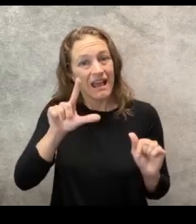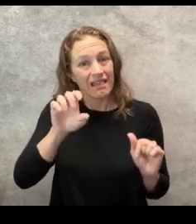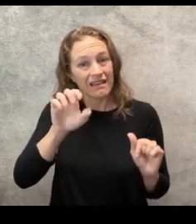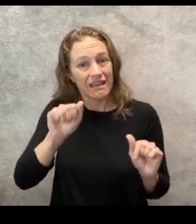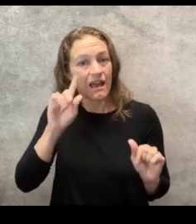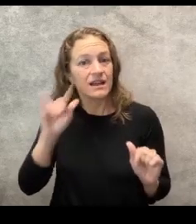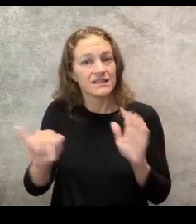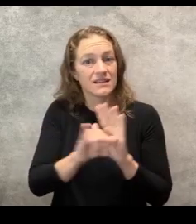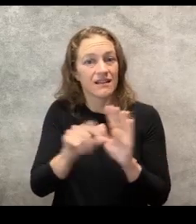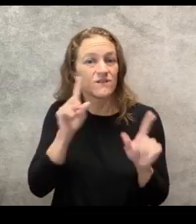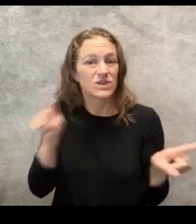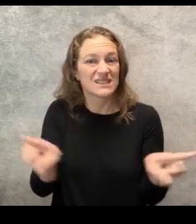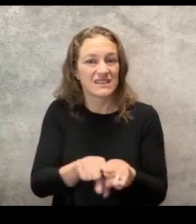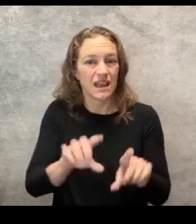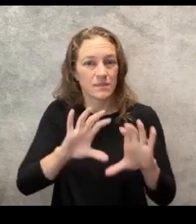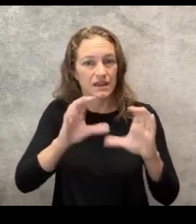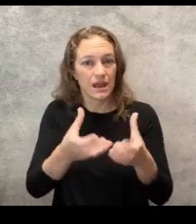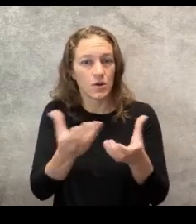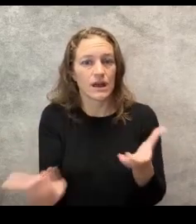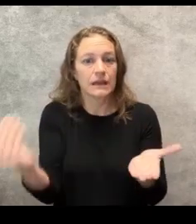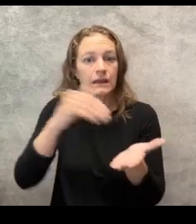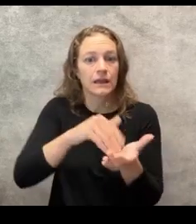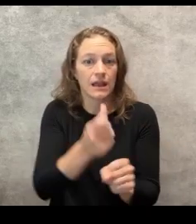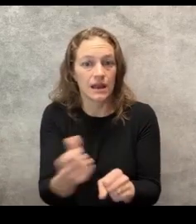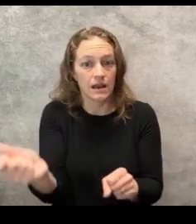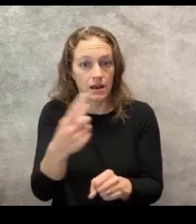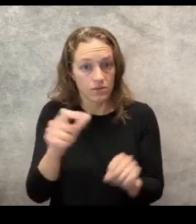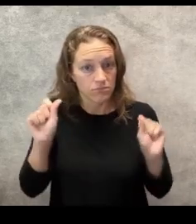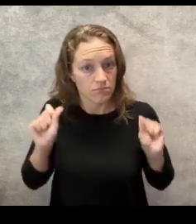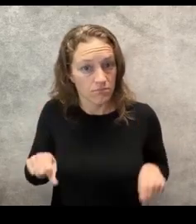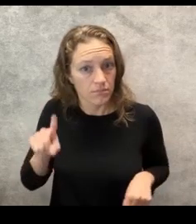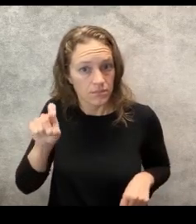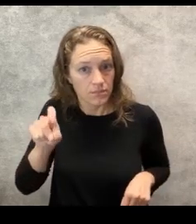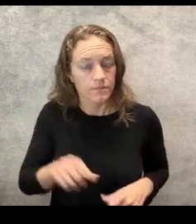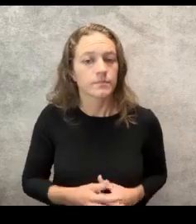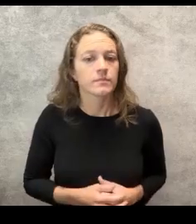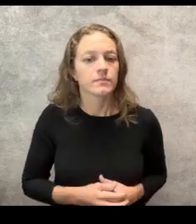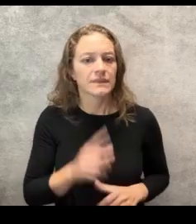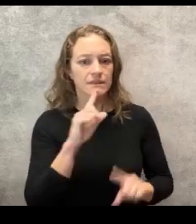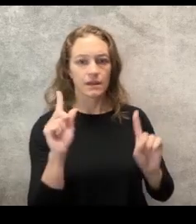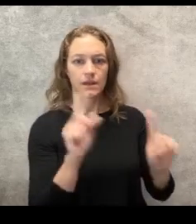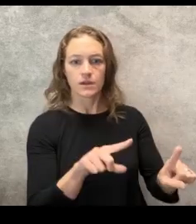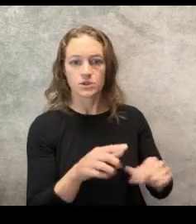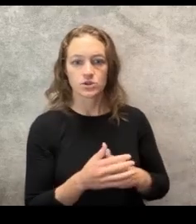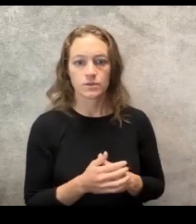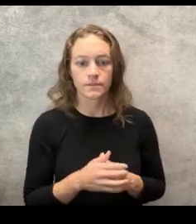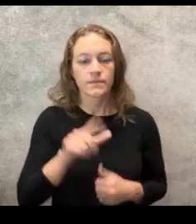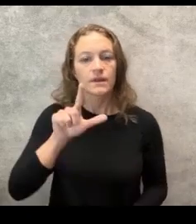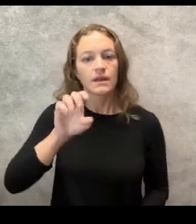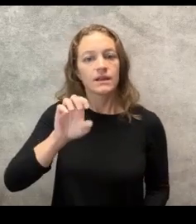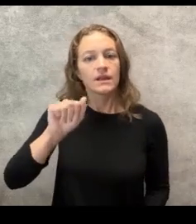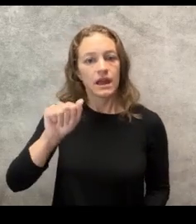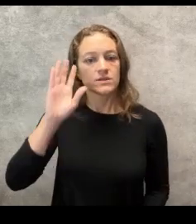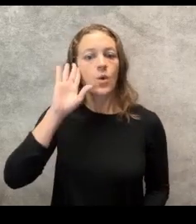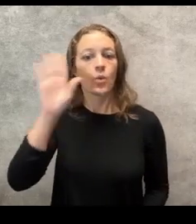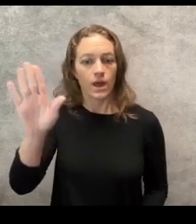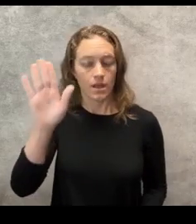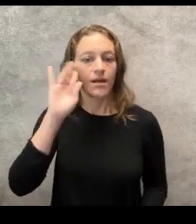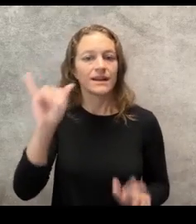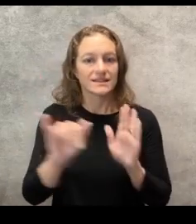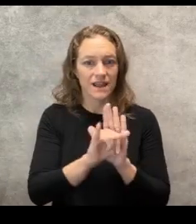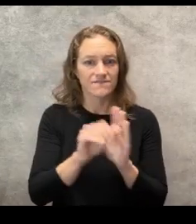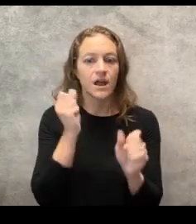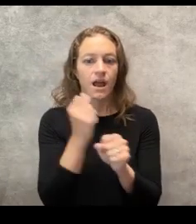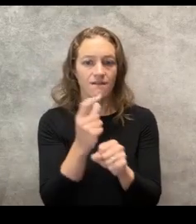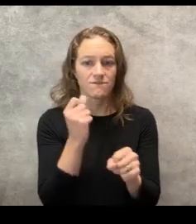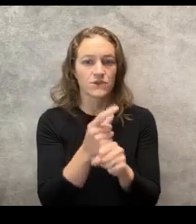same category next year? Answer. LEAs will be identified annually